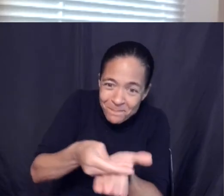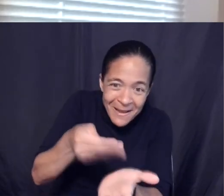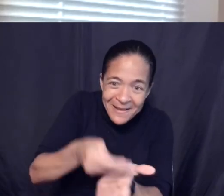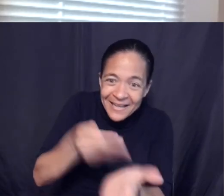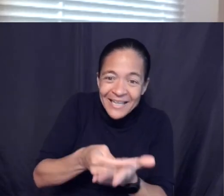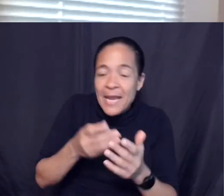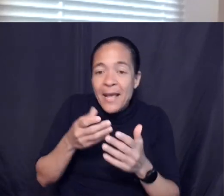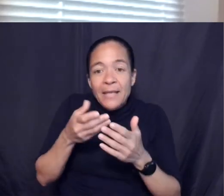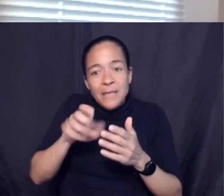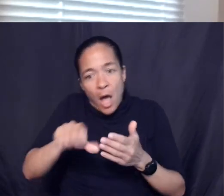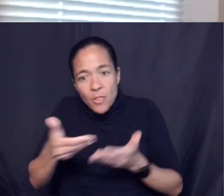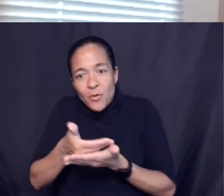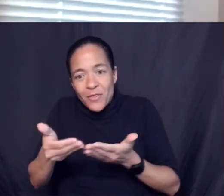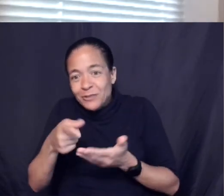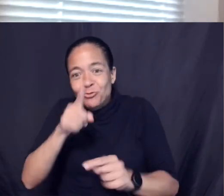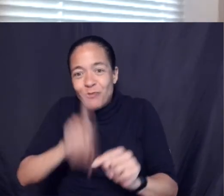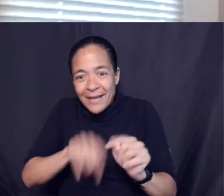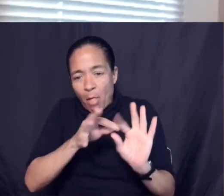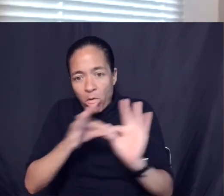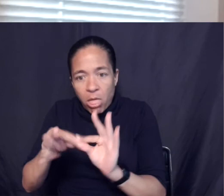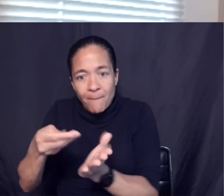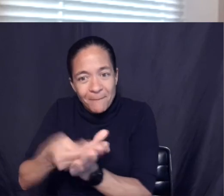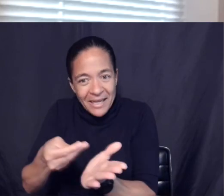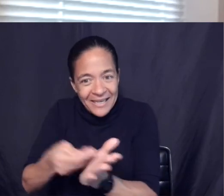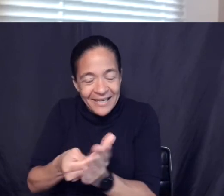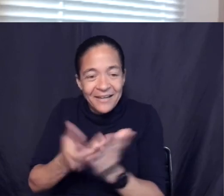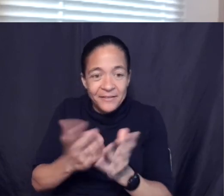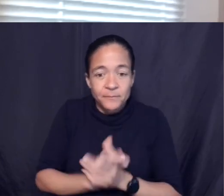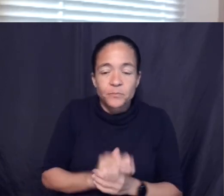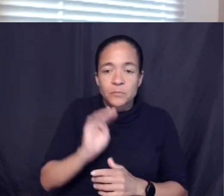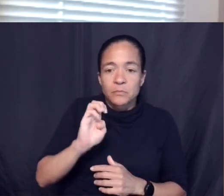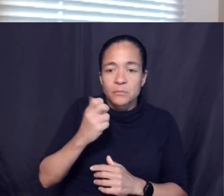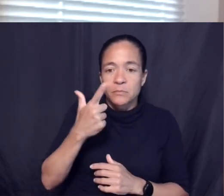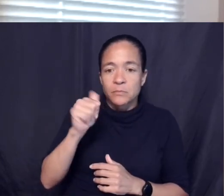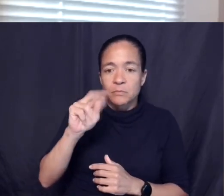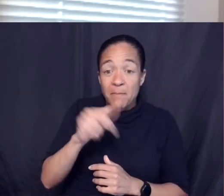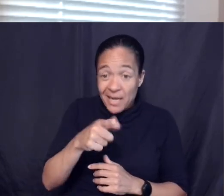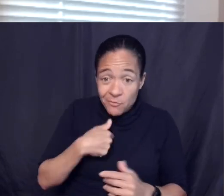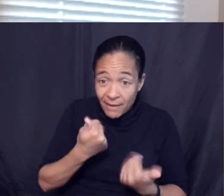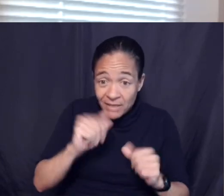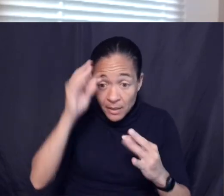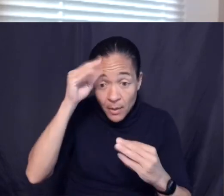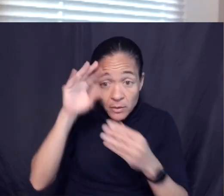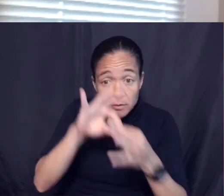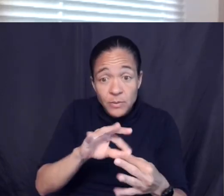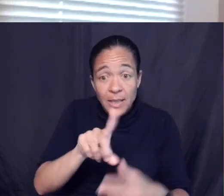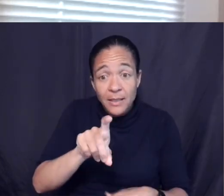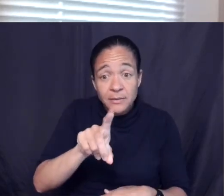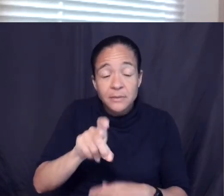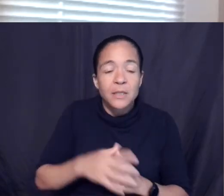also things that can't be quantified. So, Megan, do you have any thoughts on that?